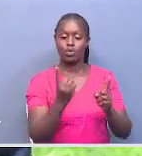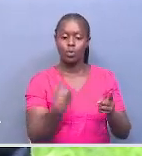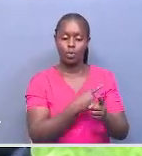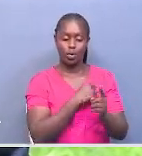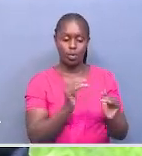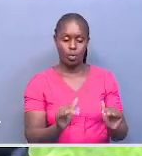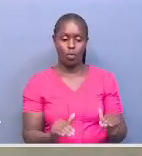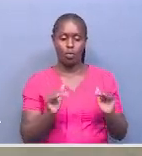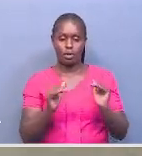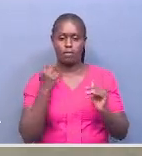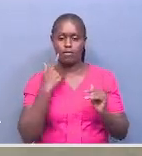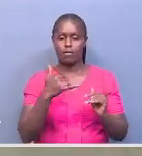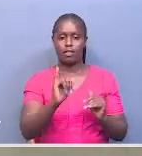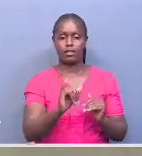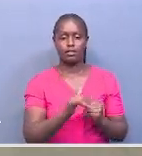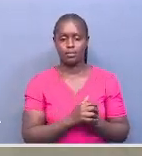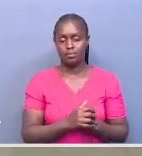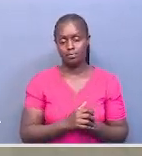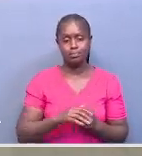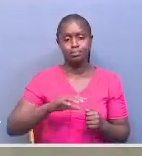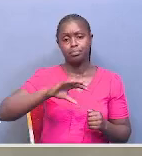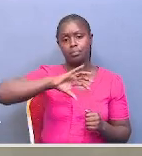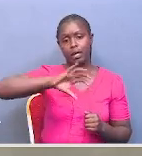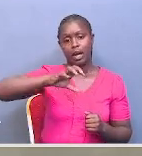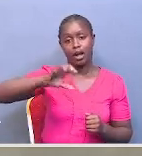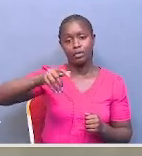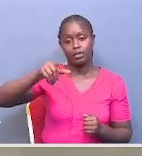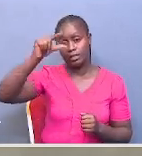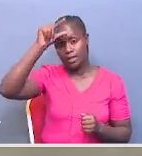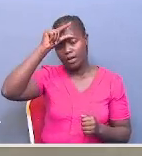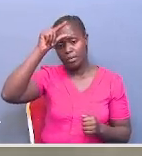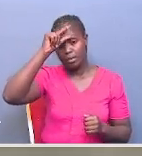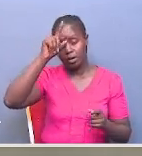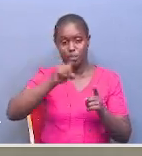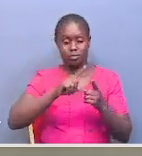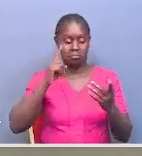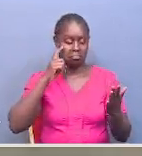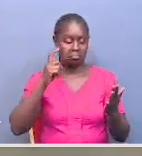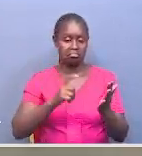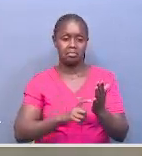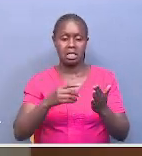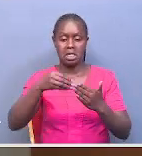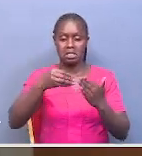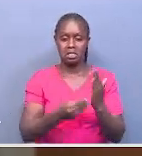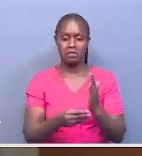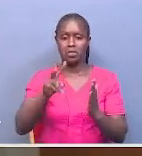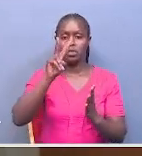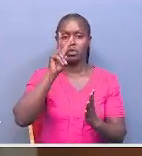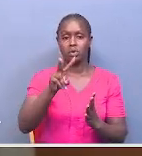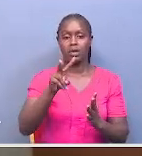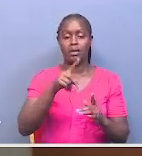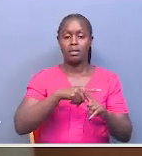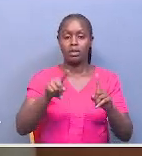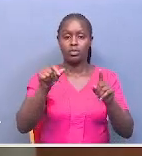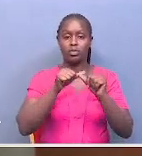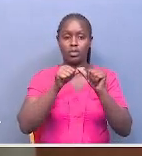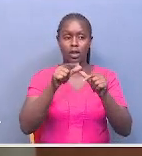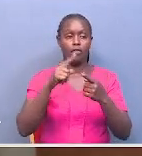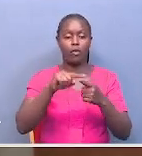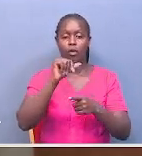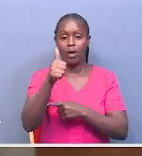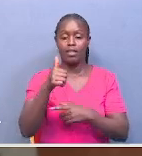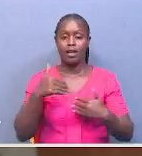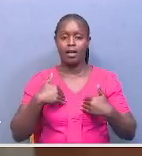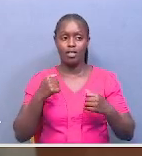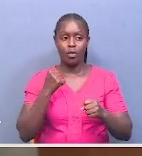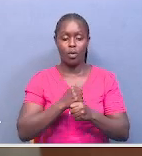waiting for that. The county government of Kirinyaga acknowledges receipt of the two rulings. However, the existence of other employed health workers